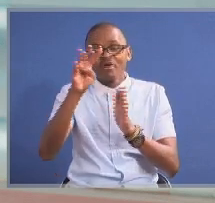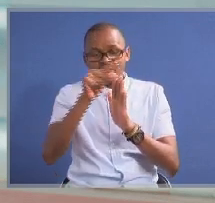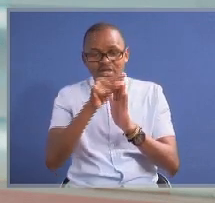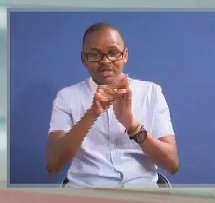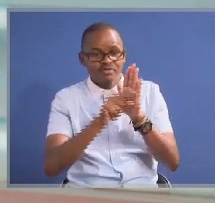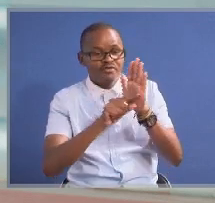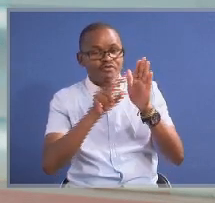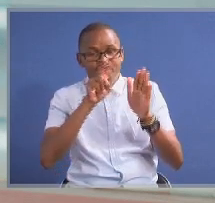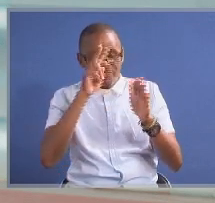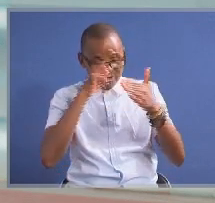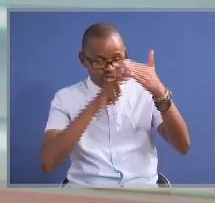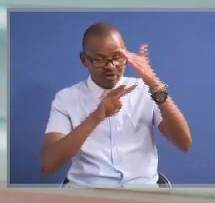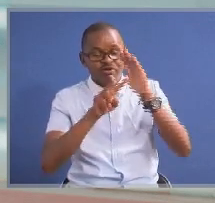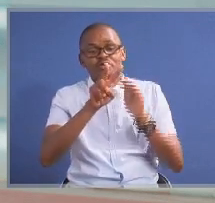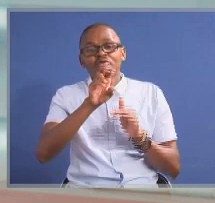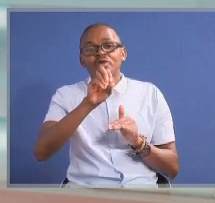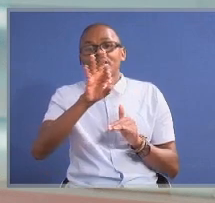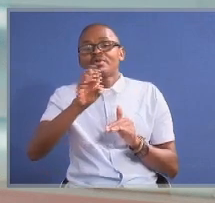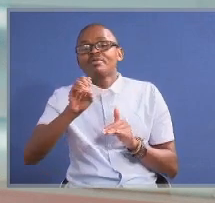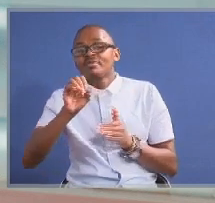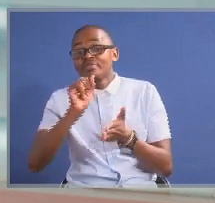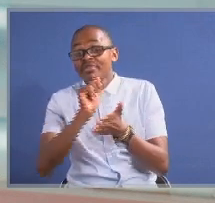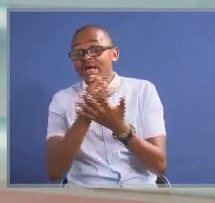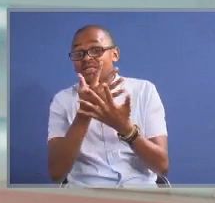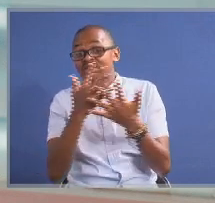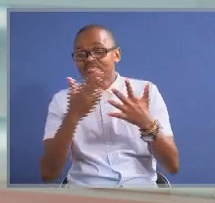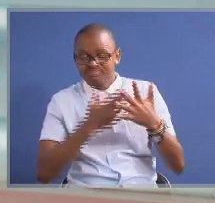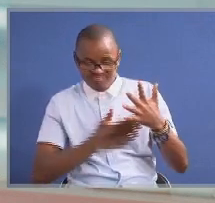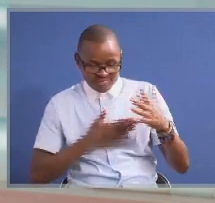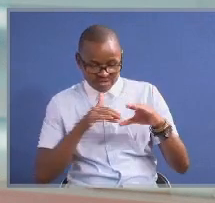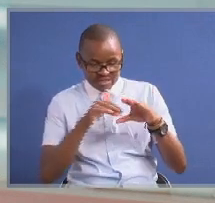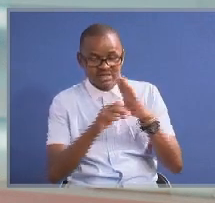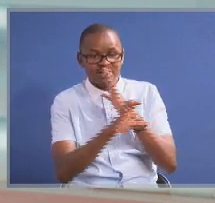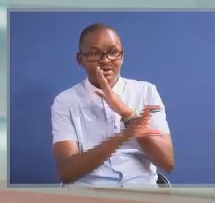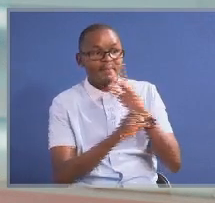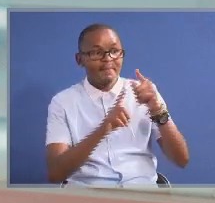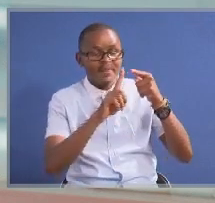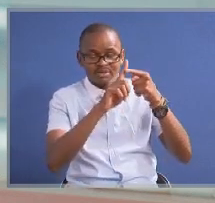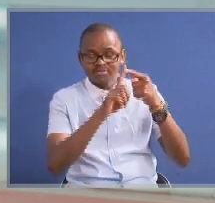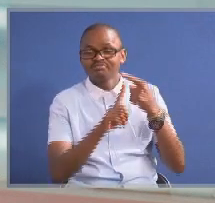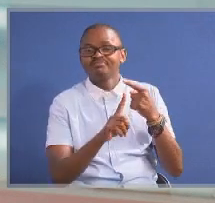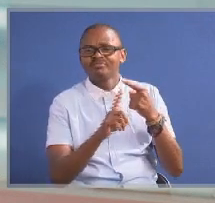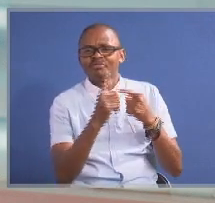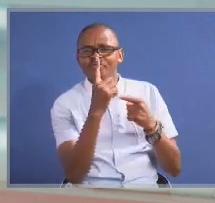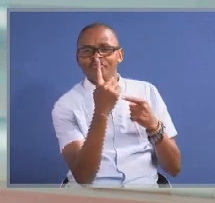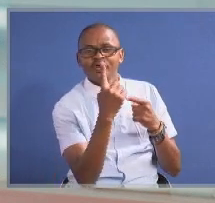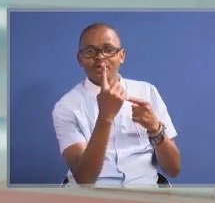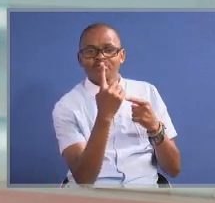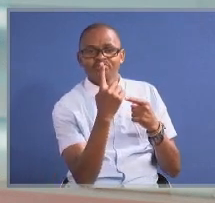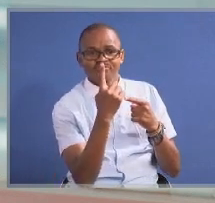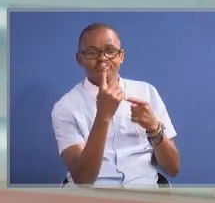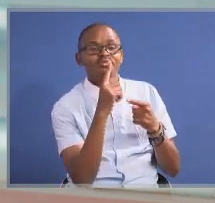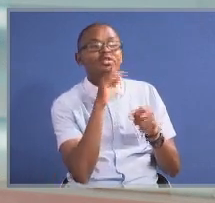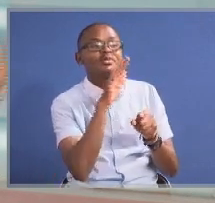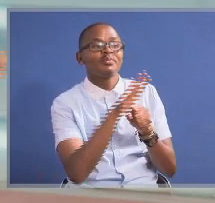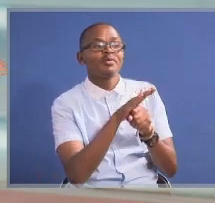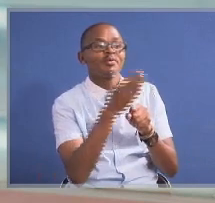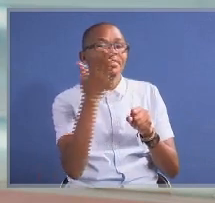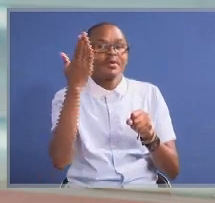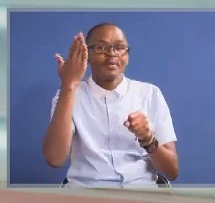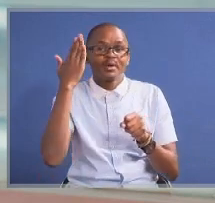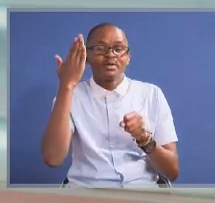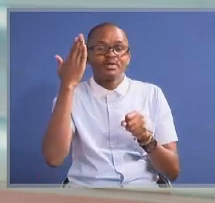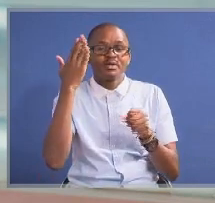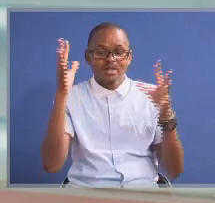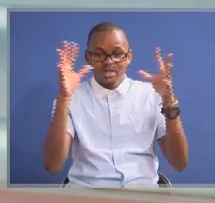Vision is. 2030, having the youth at heart is right. something really appreciated in the country. However, one of the declarations, let me take you back to the 8th